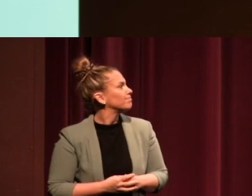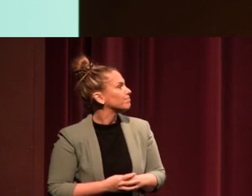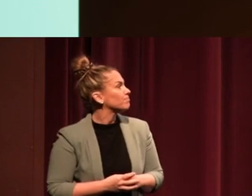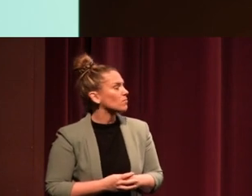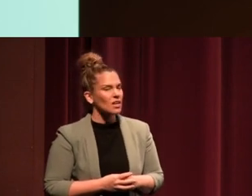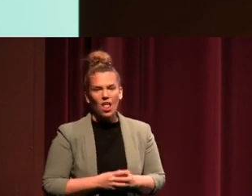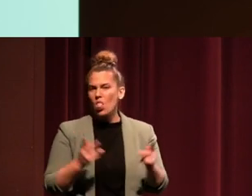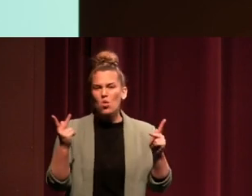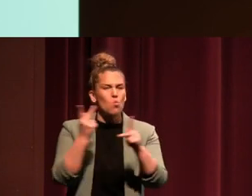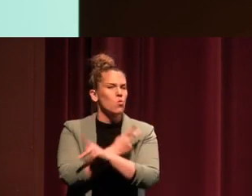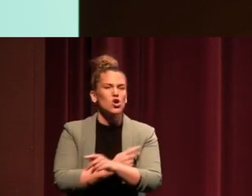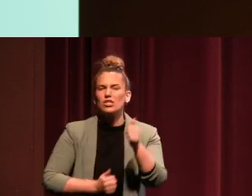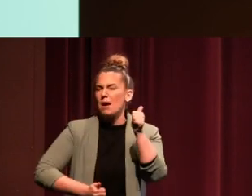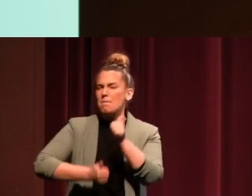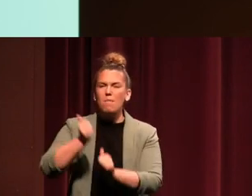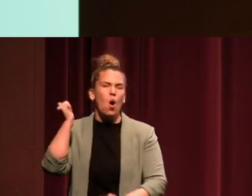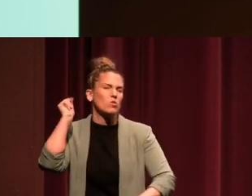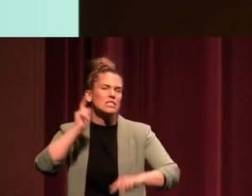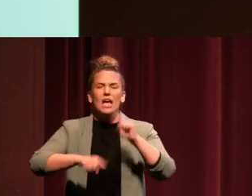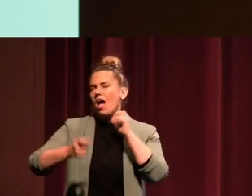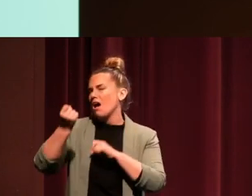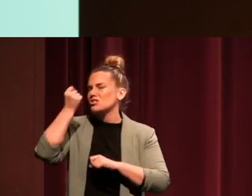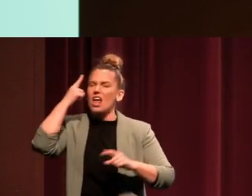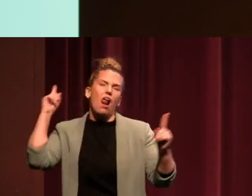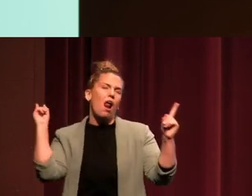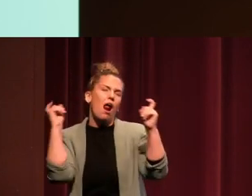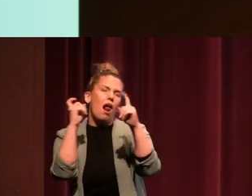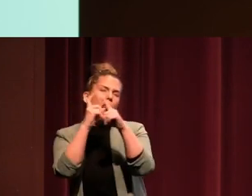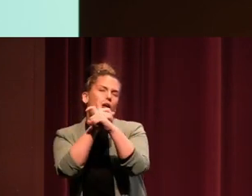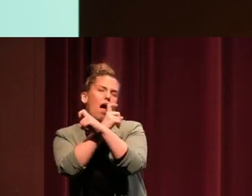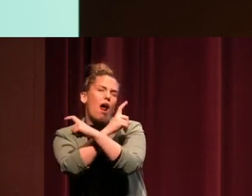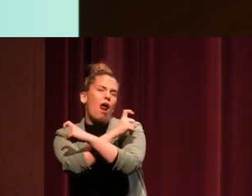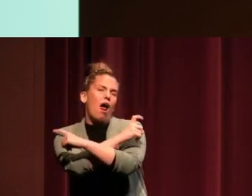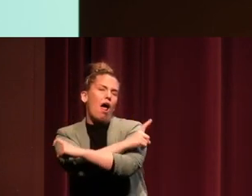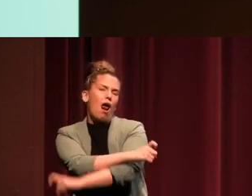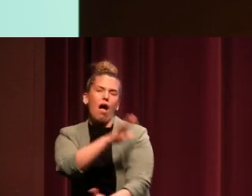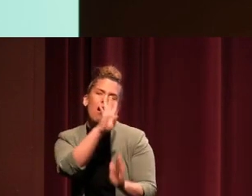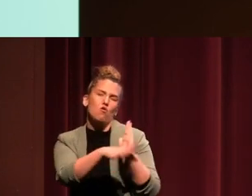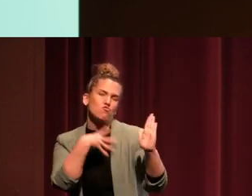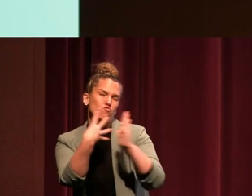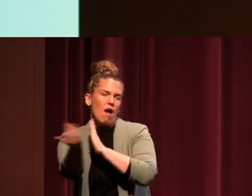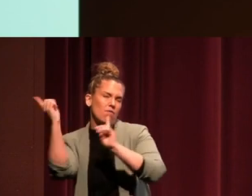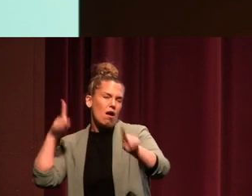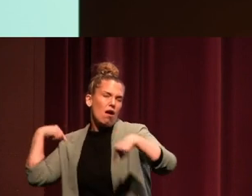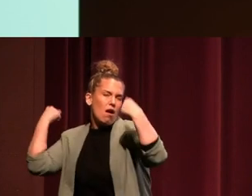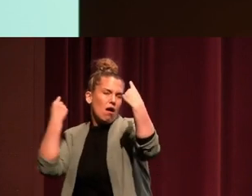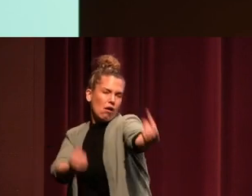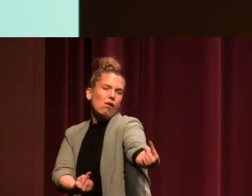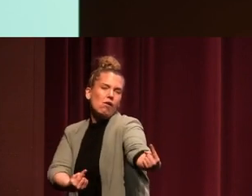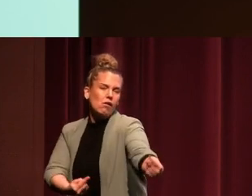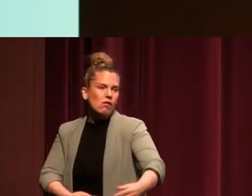The worst, most incomprehensible graph that's ever been shown in the Tower Theater of Bend.